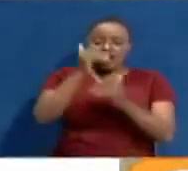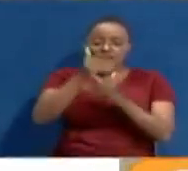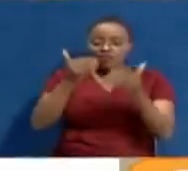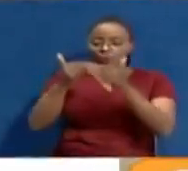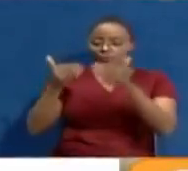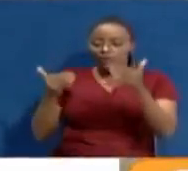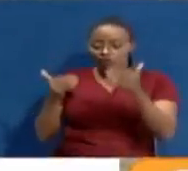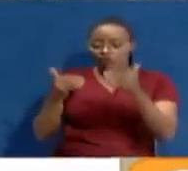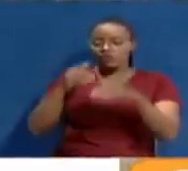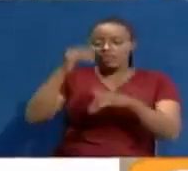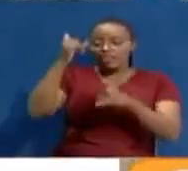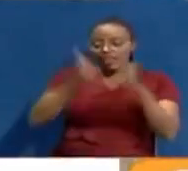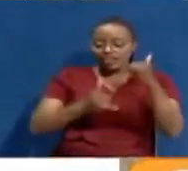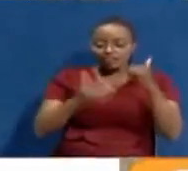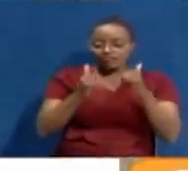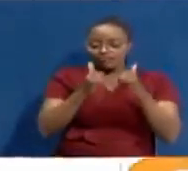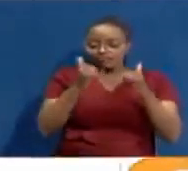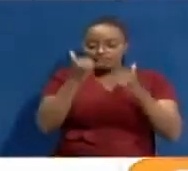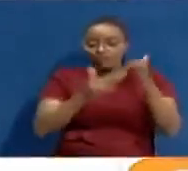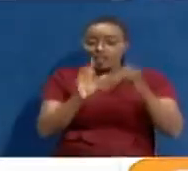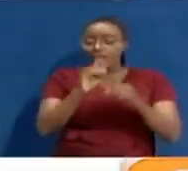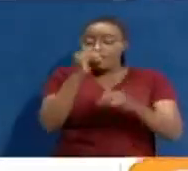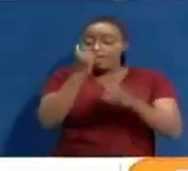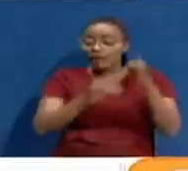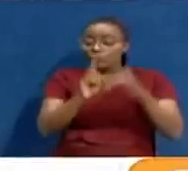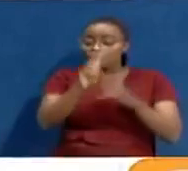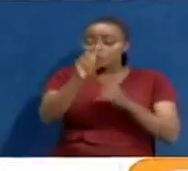previous deadline for completion expired in